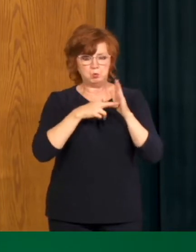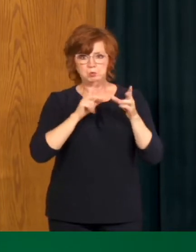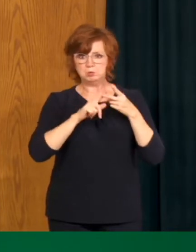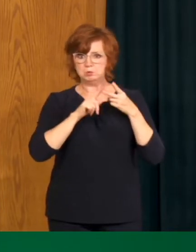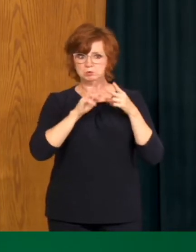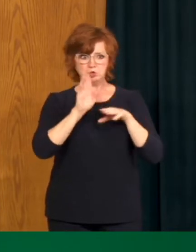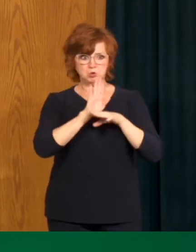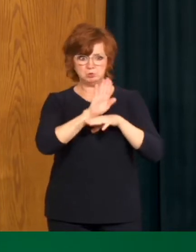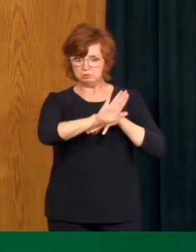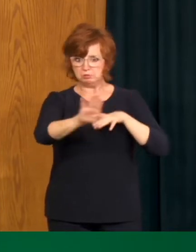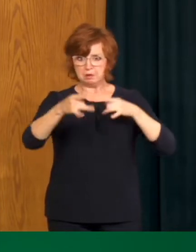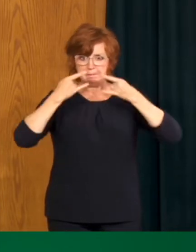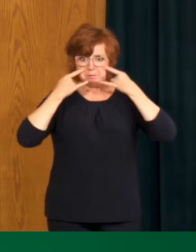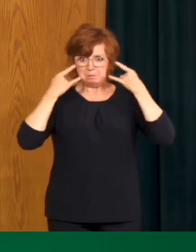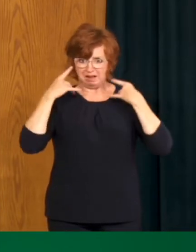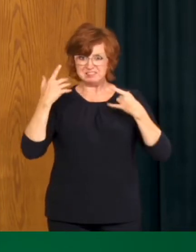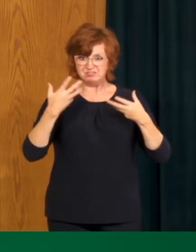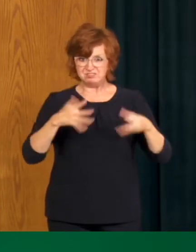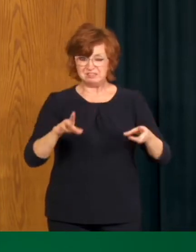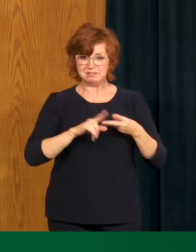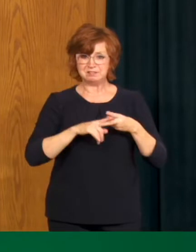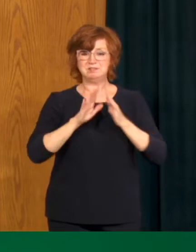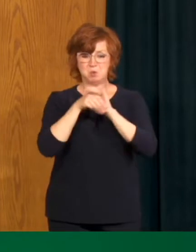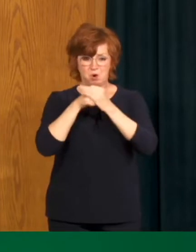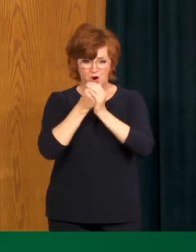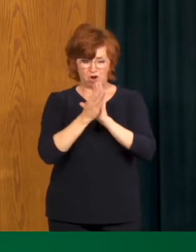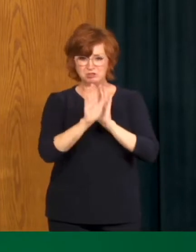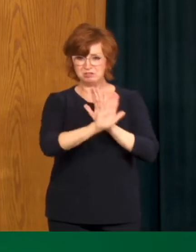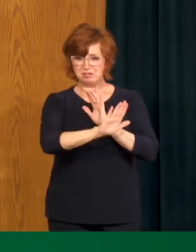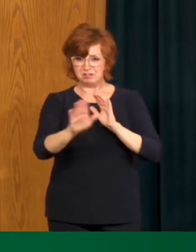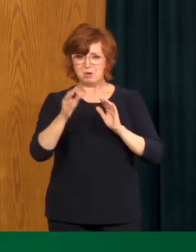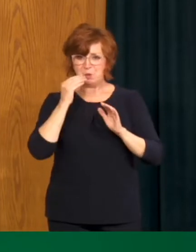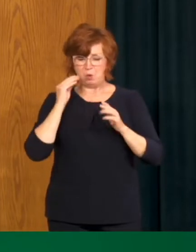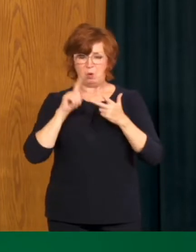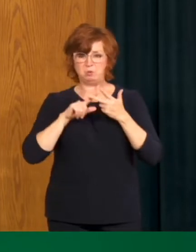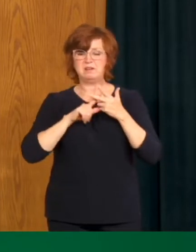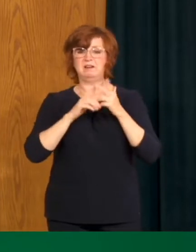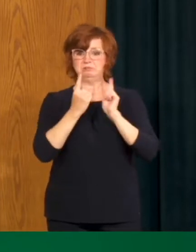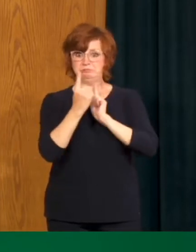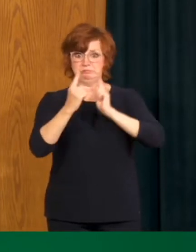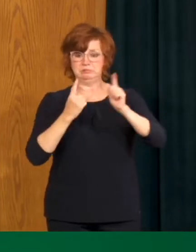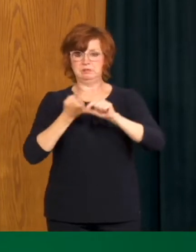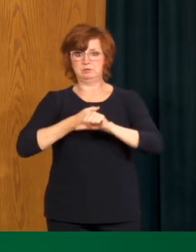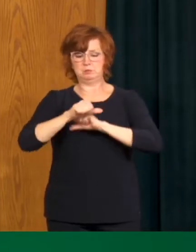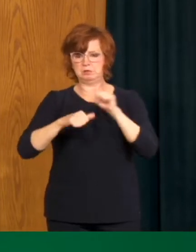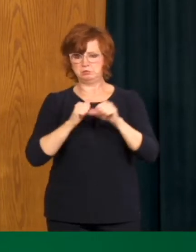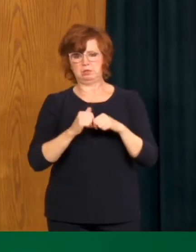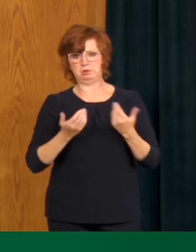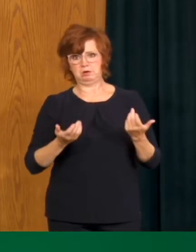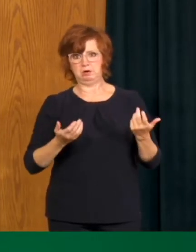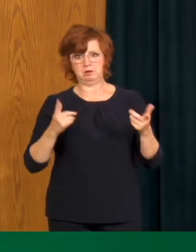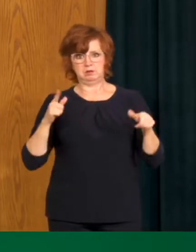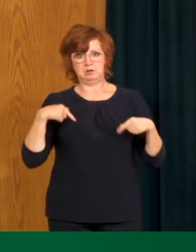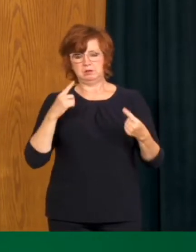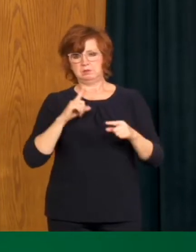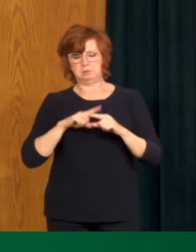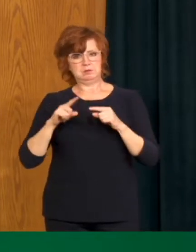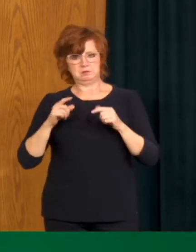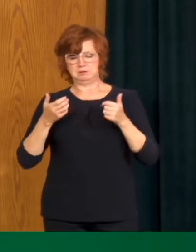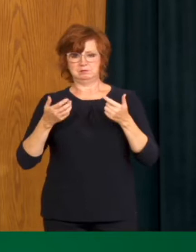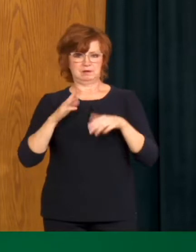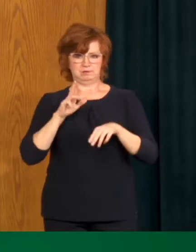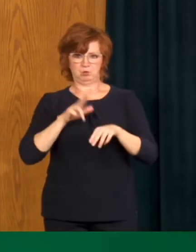wearing, washing hands and social distancing. But there have been, like everywhere else, there have been small breakdowns in